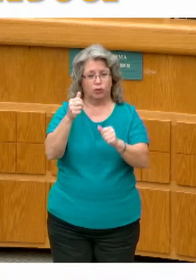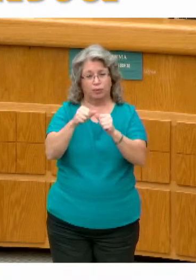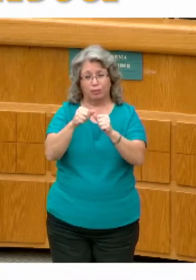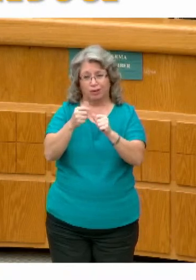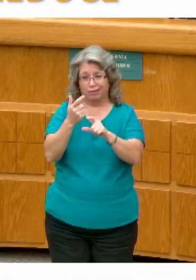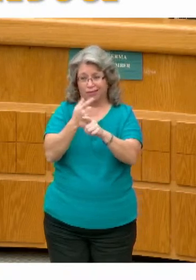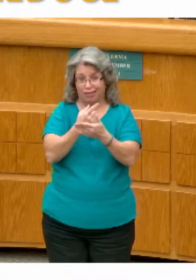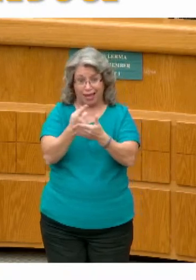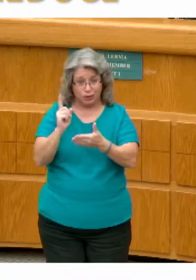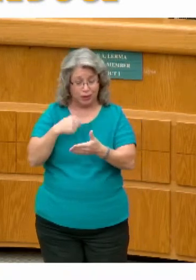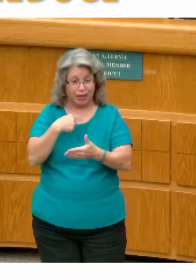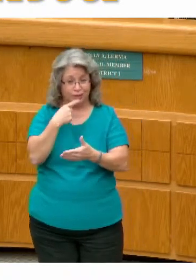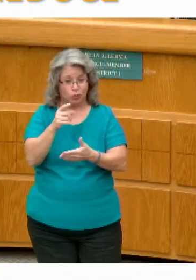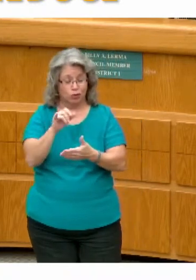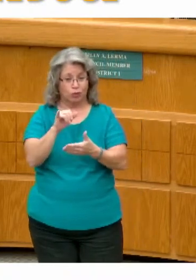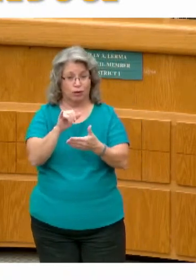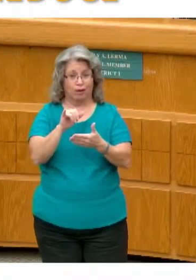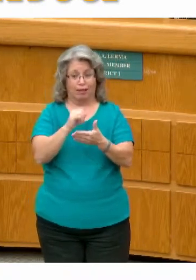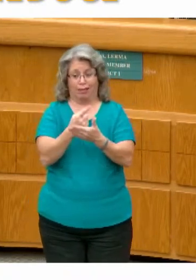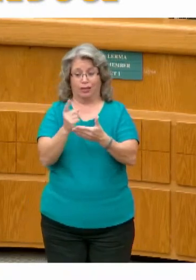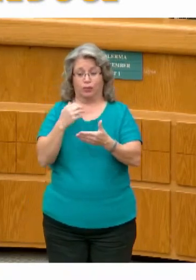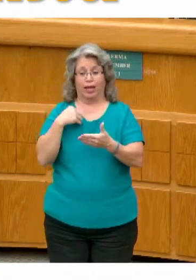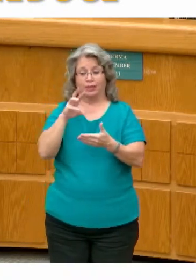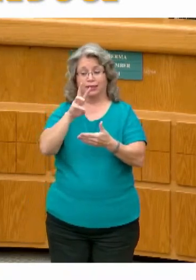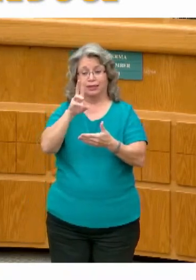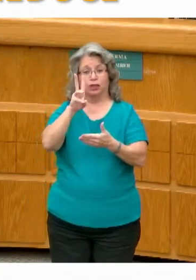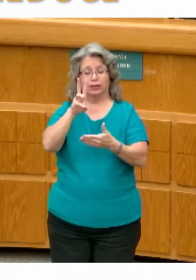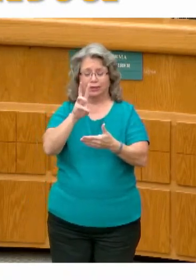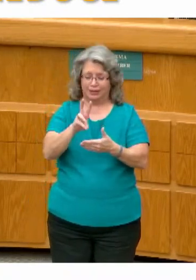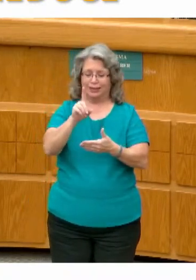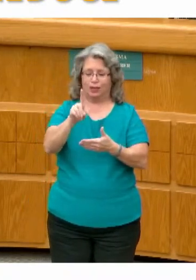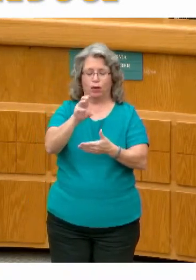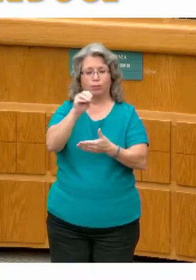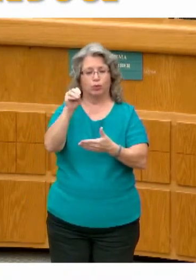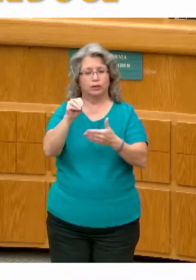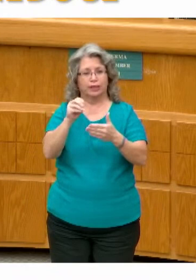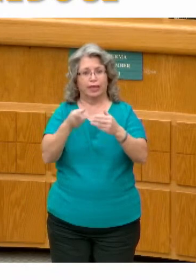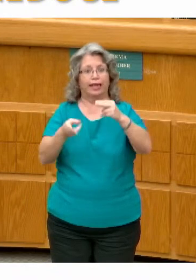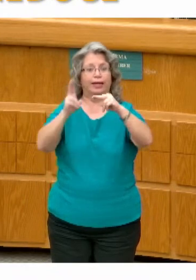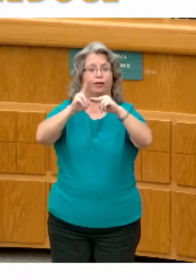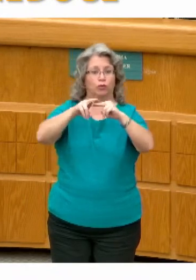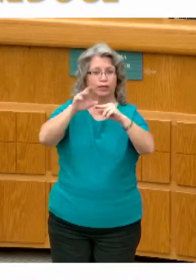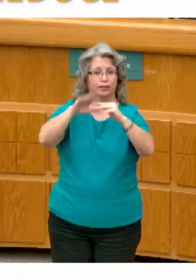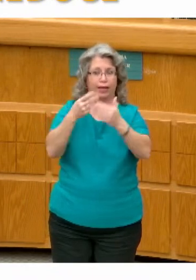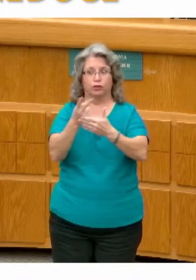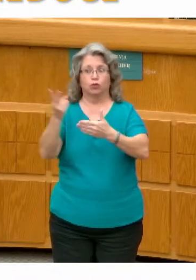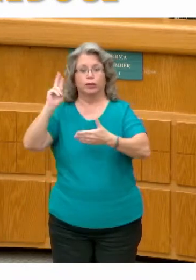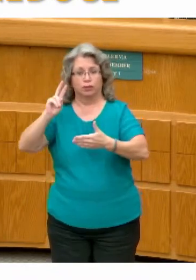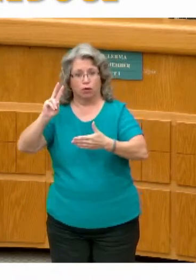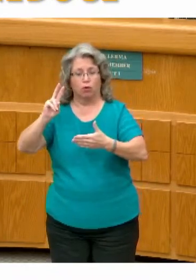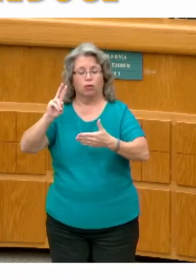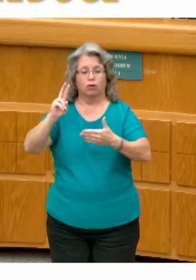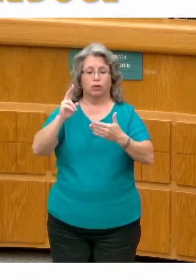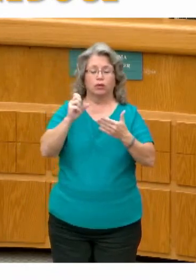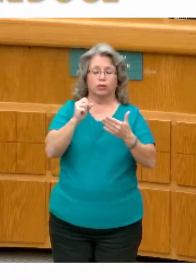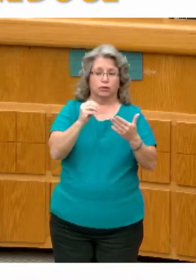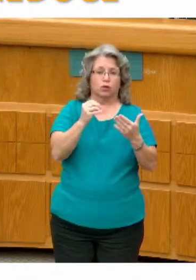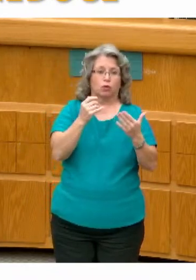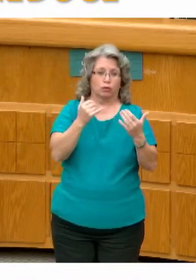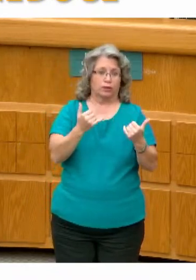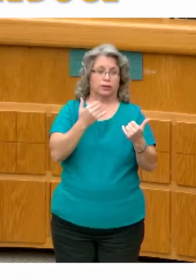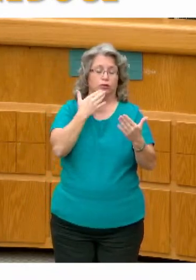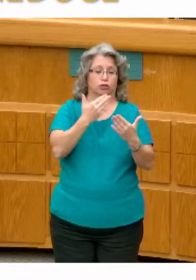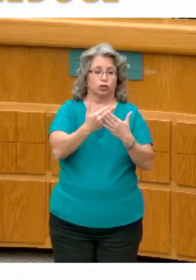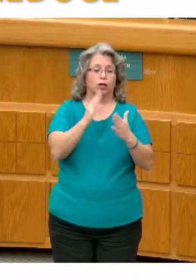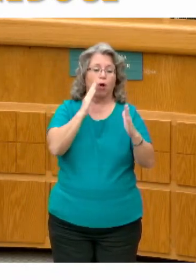61% increase over the previous week, so we're definitely moving in the right direction when it comes to that. We hope these ICUs continue to drop